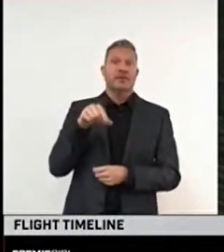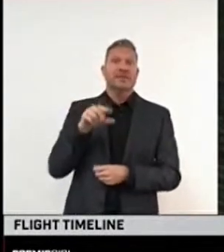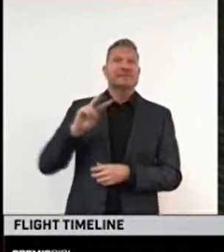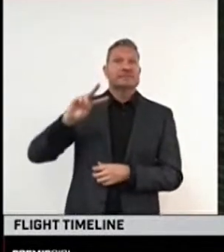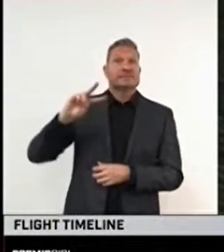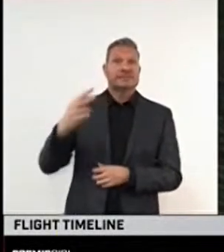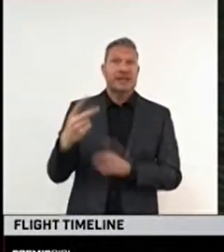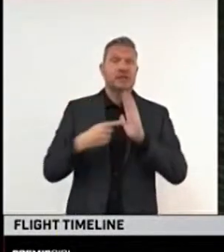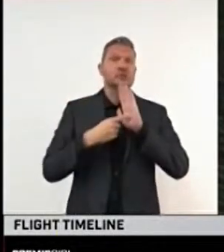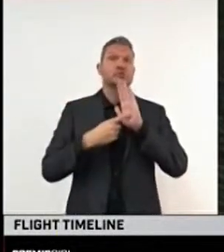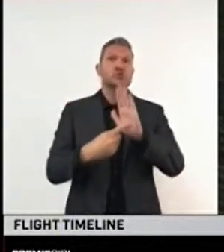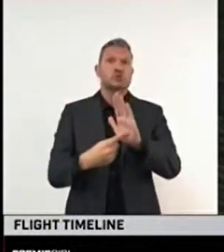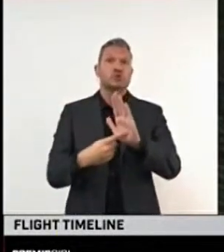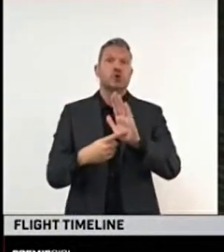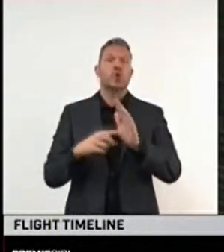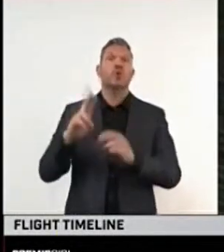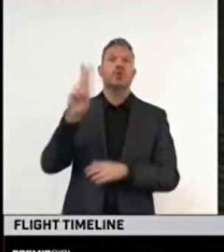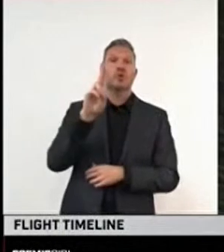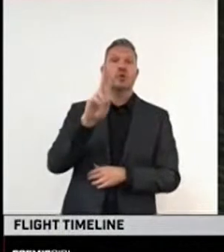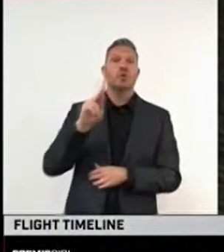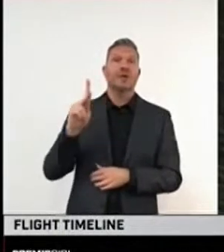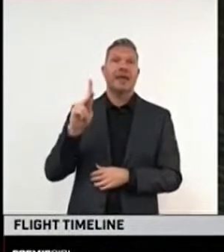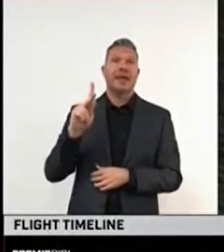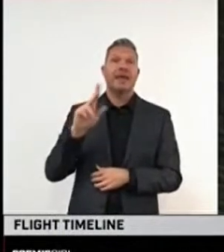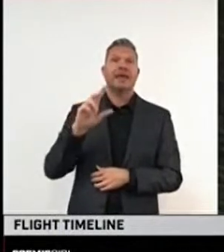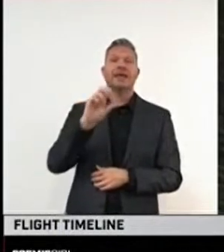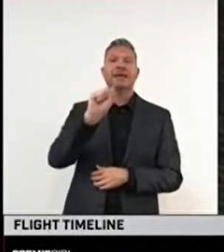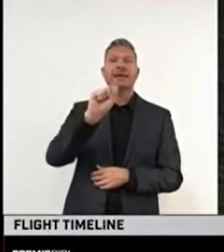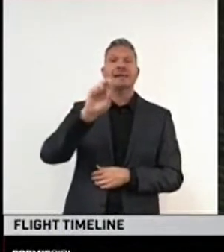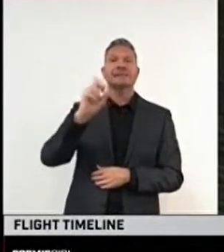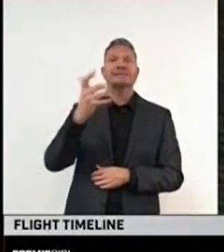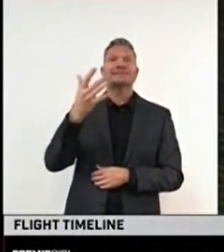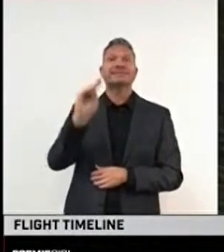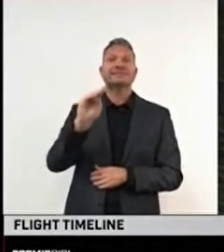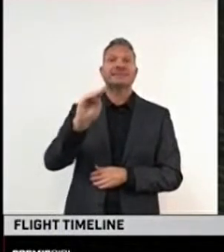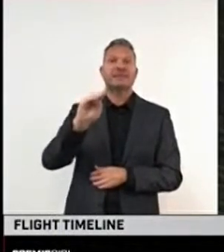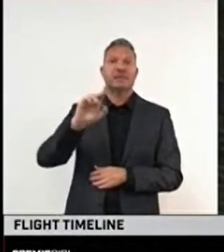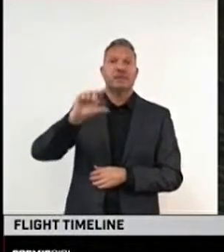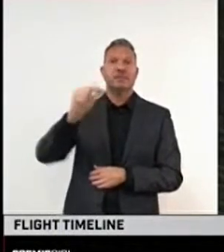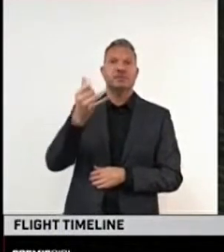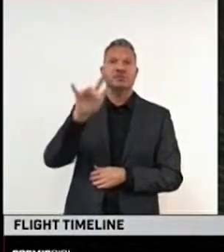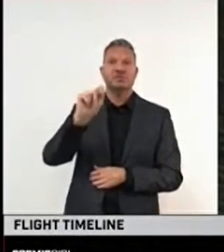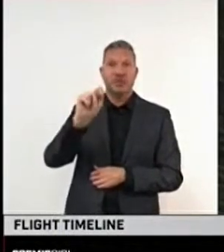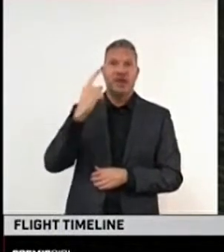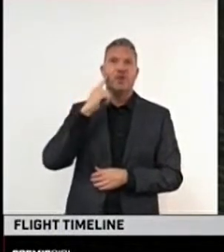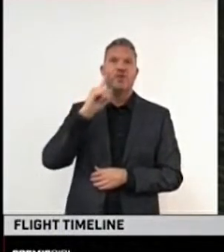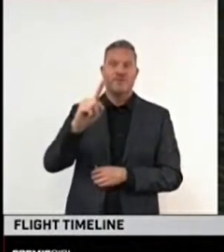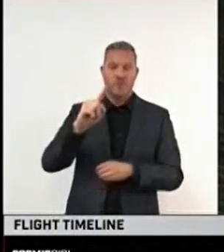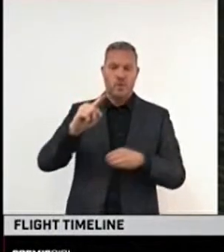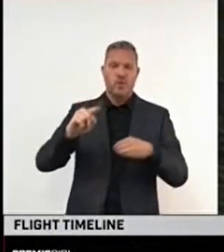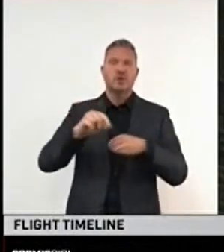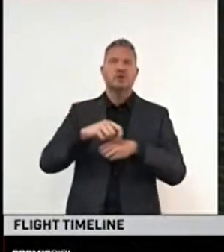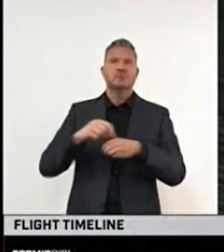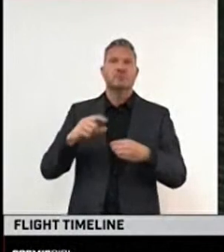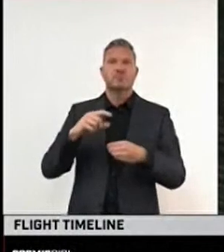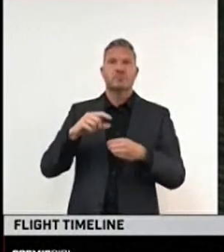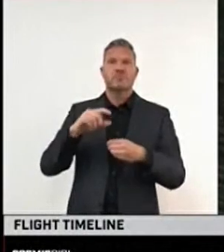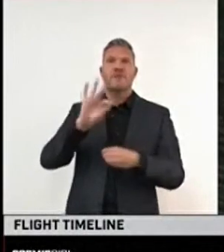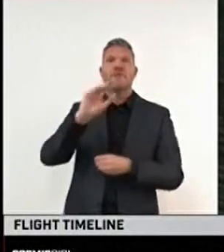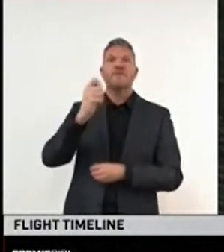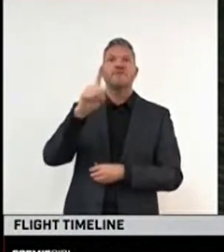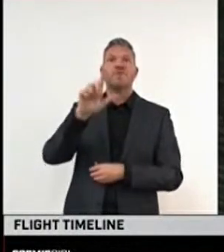Steamjet Space System UK's innovative water-field thrusters for in-space propulsion. And finally, as a